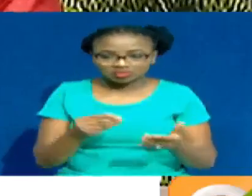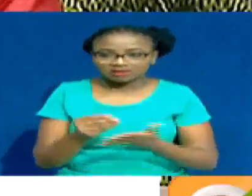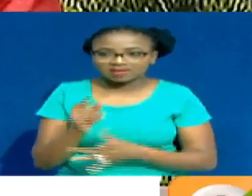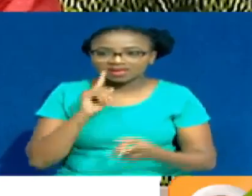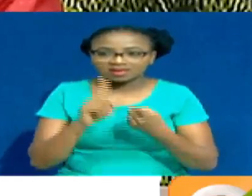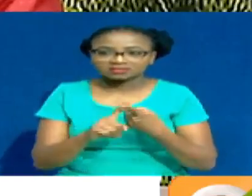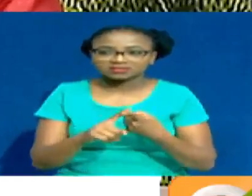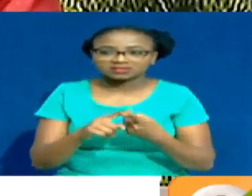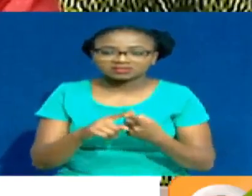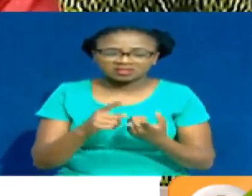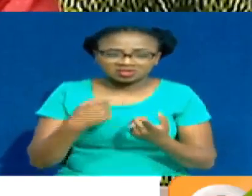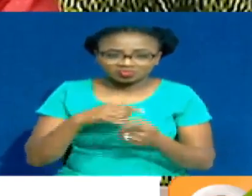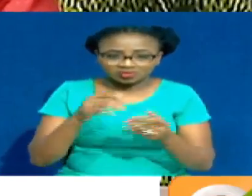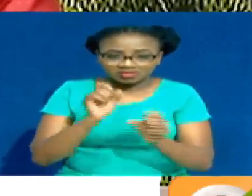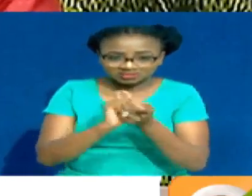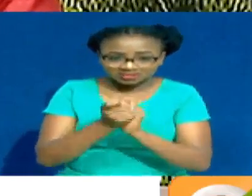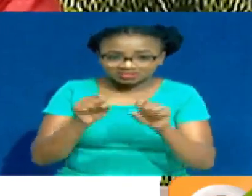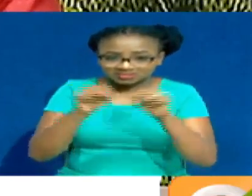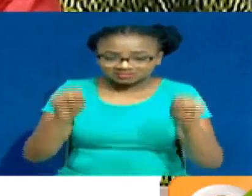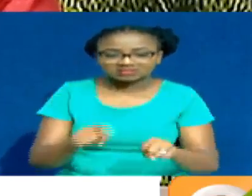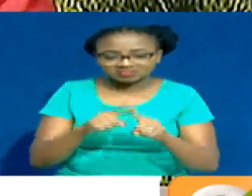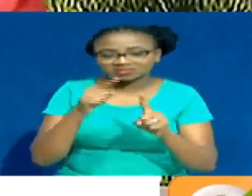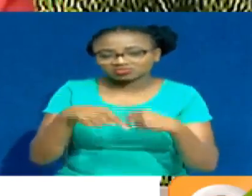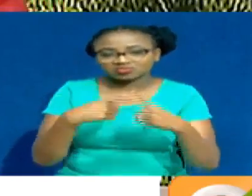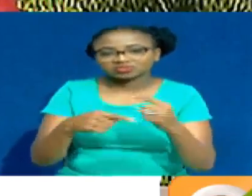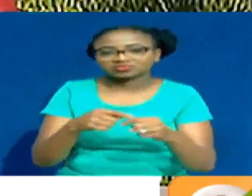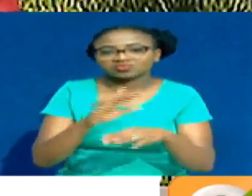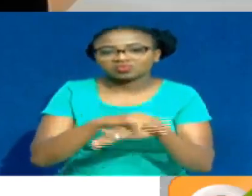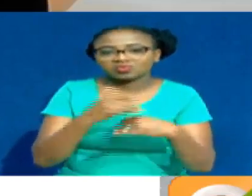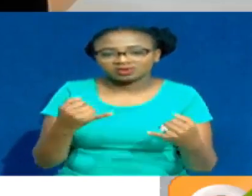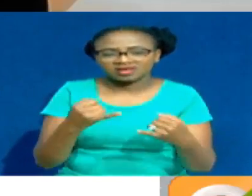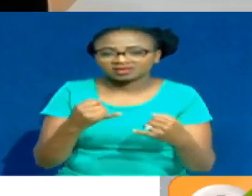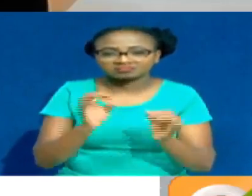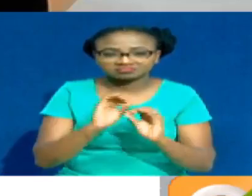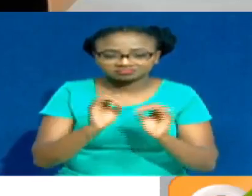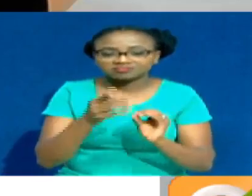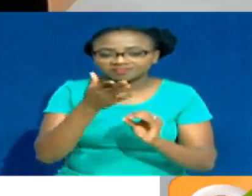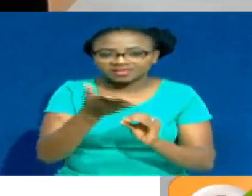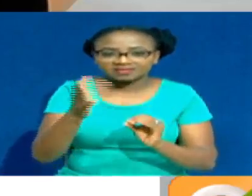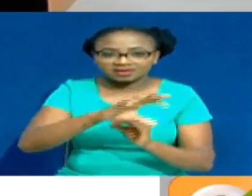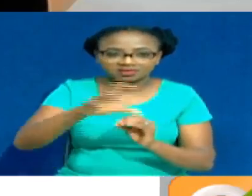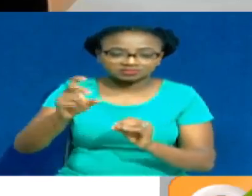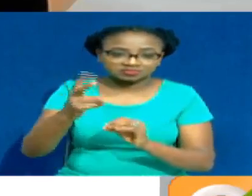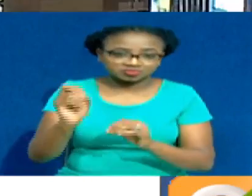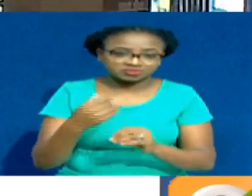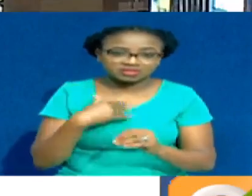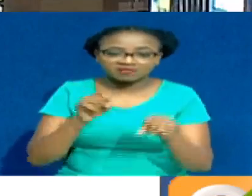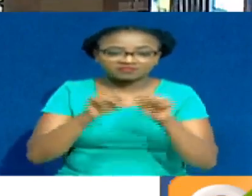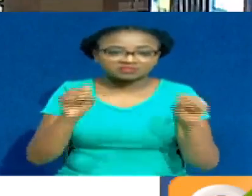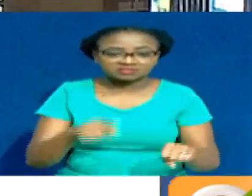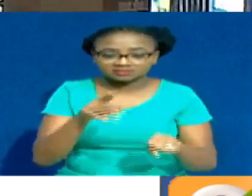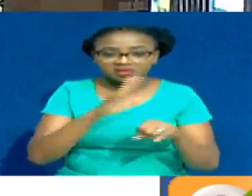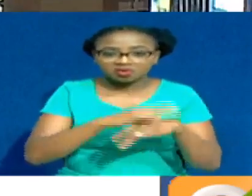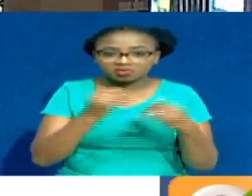until we get there, they should. Okay. Yeah. All right, Madam CS. So those are some of the questions that are coming in, and I'll read a few more. Well, that's